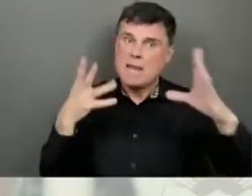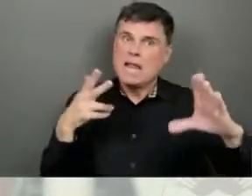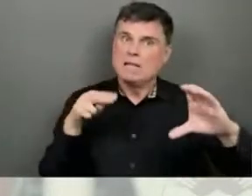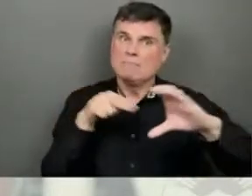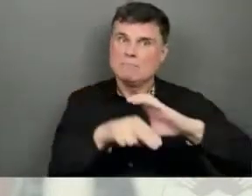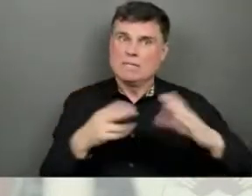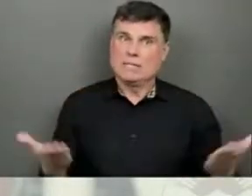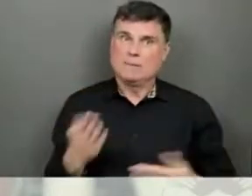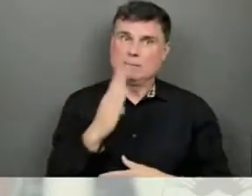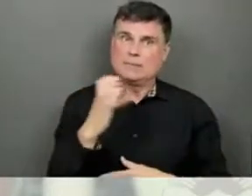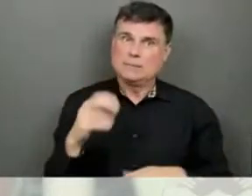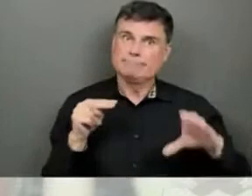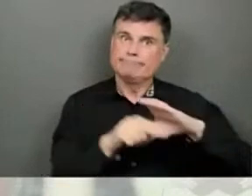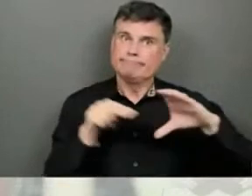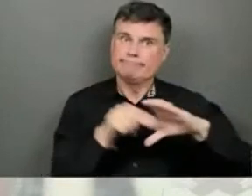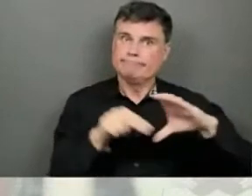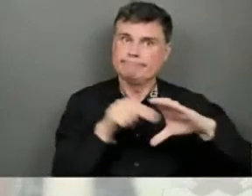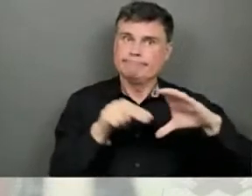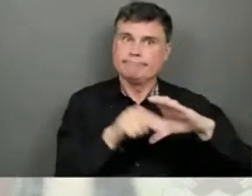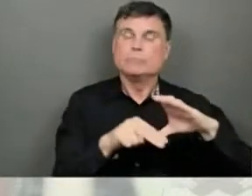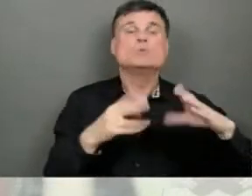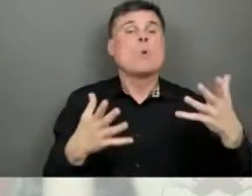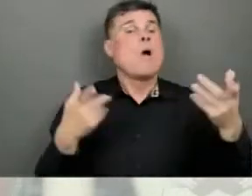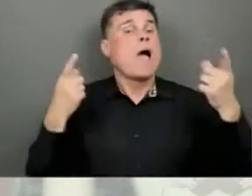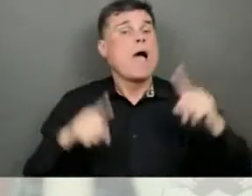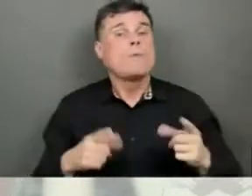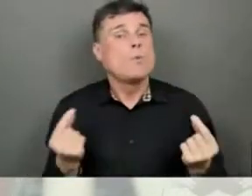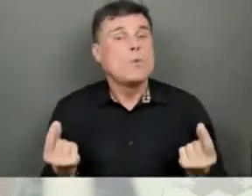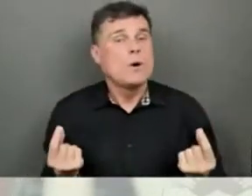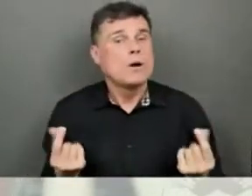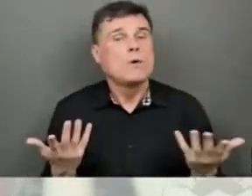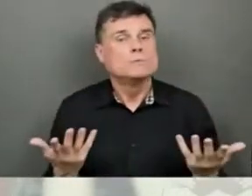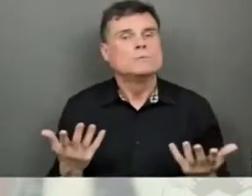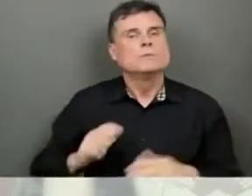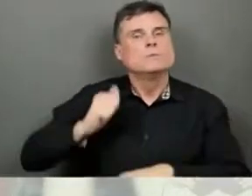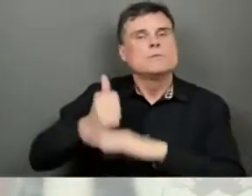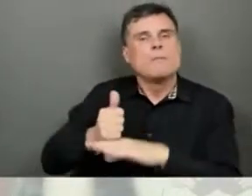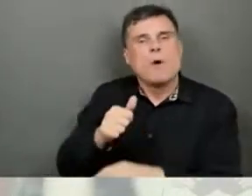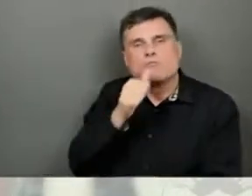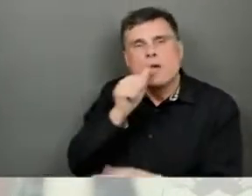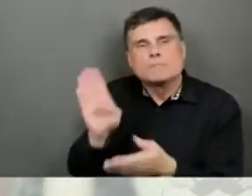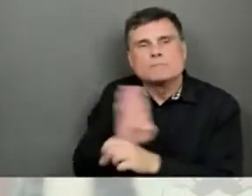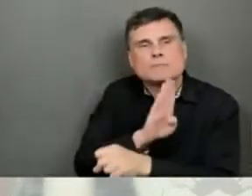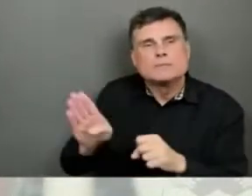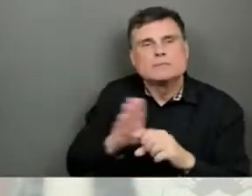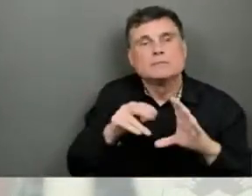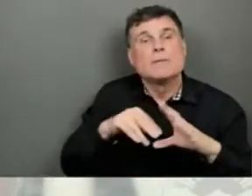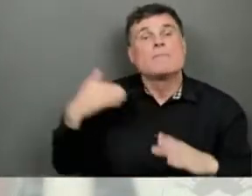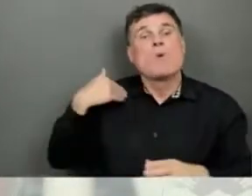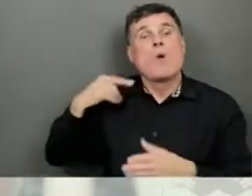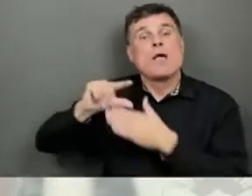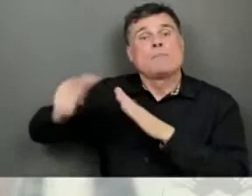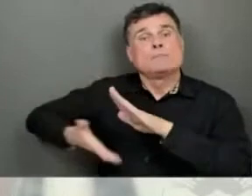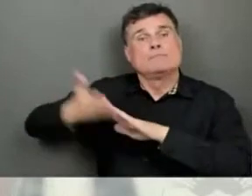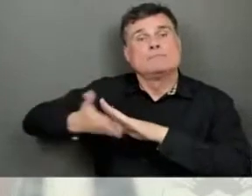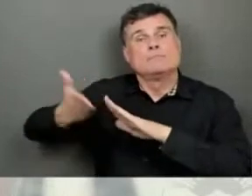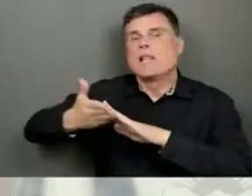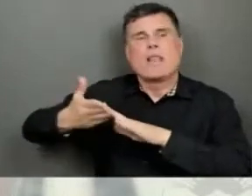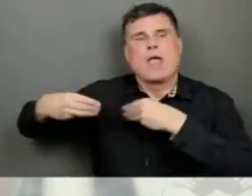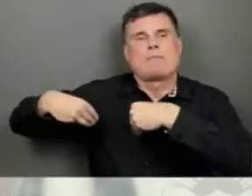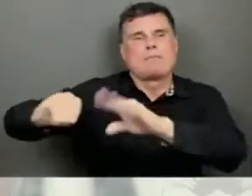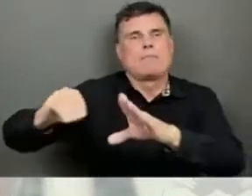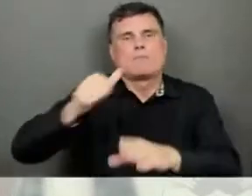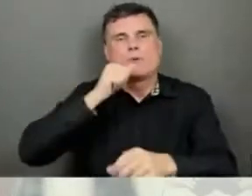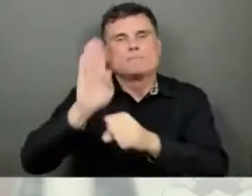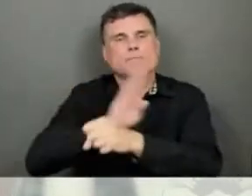the development of a private sector, because the previous government pushed a two-tier system of diagnostic care. We've changed that